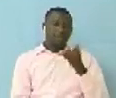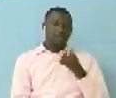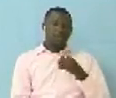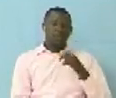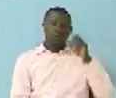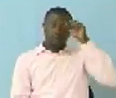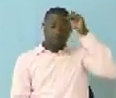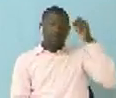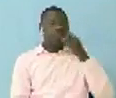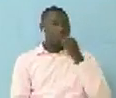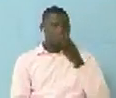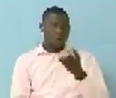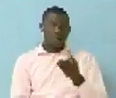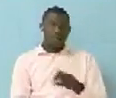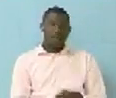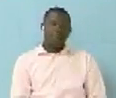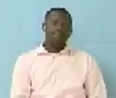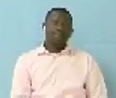And from the police,